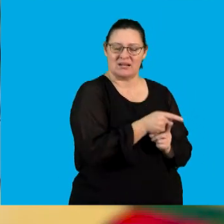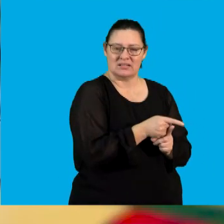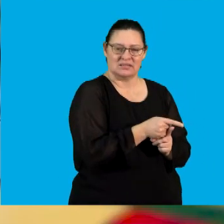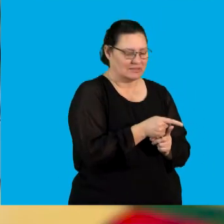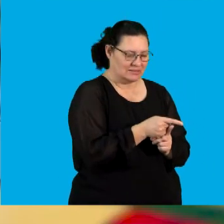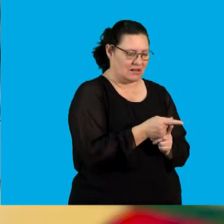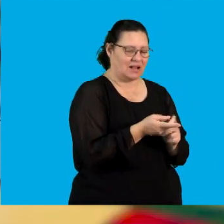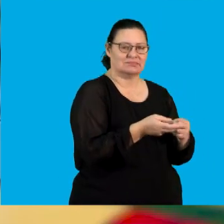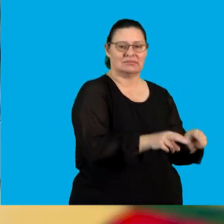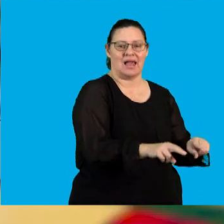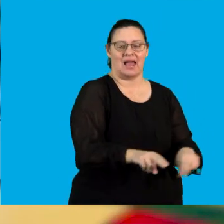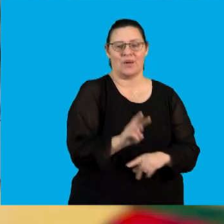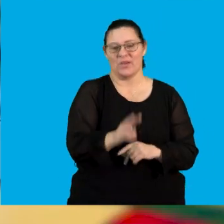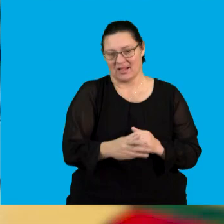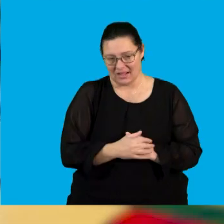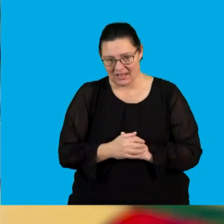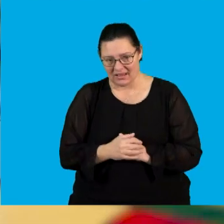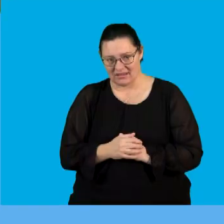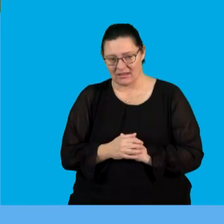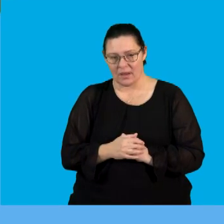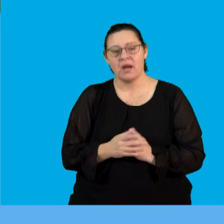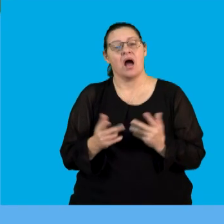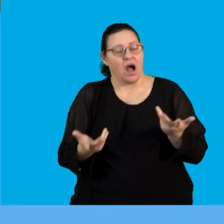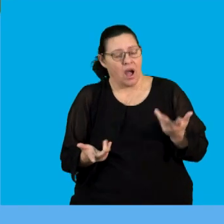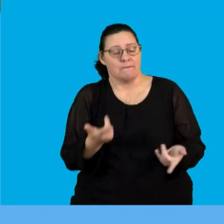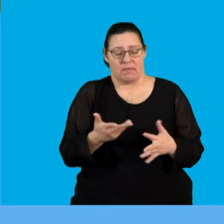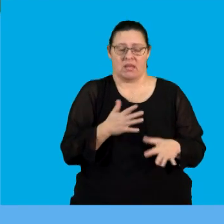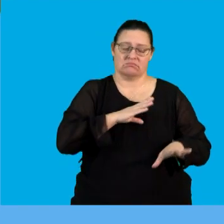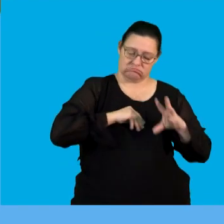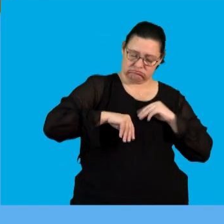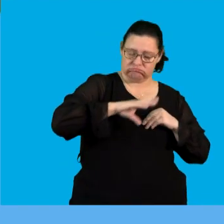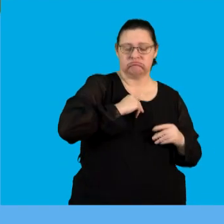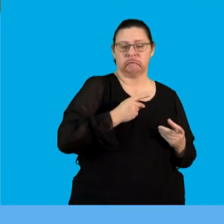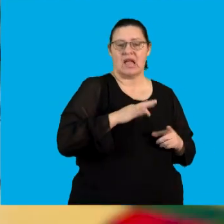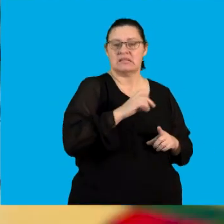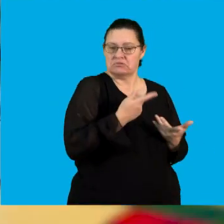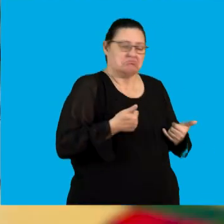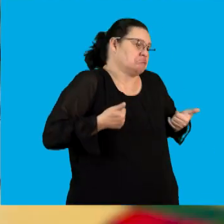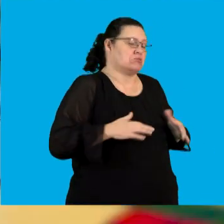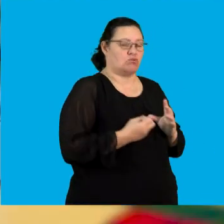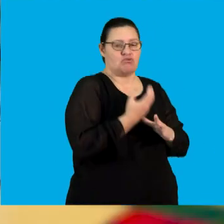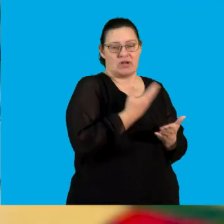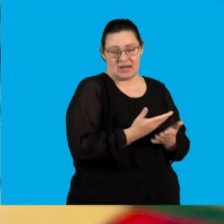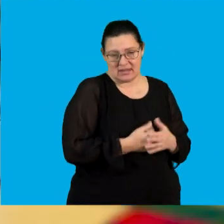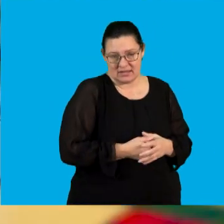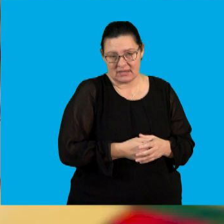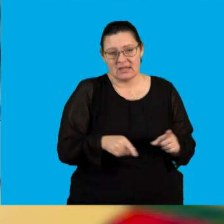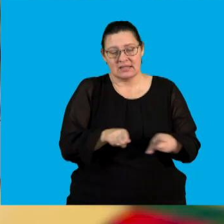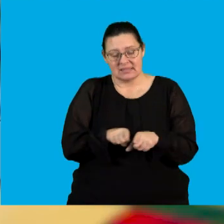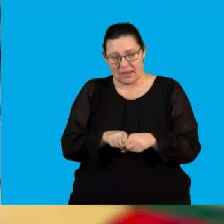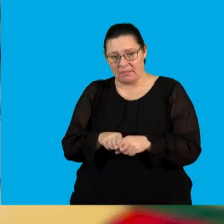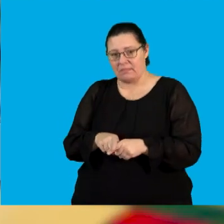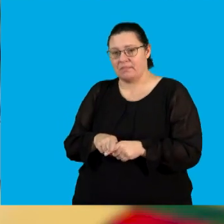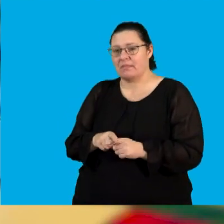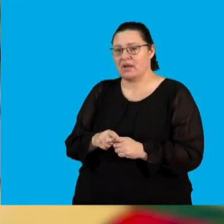the plants that are around or in that particular soil are less tolerant to the changes in the pH, they're going to die. And also, even we can